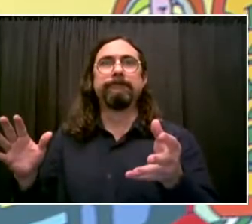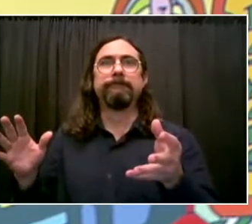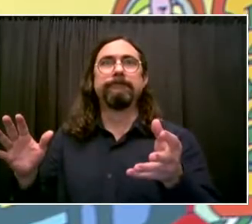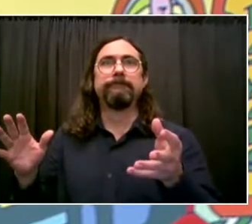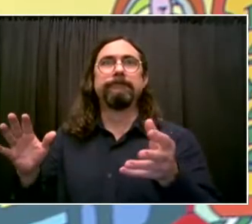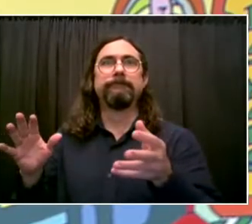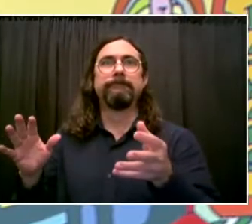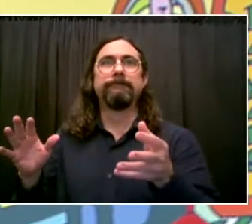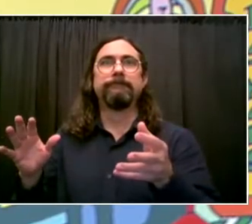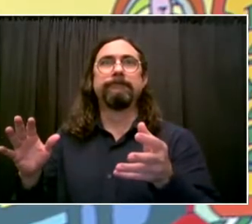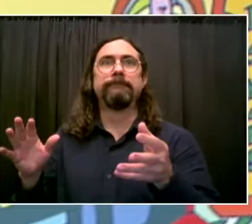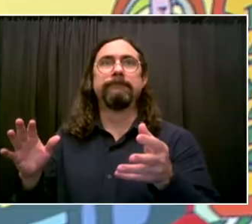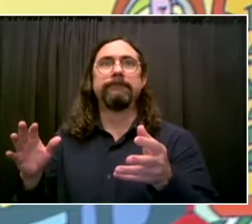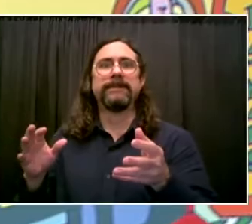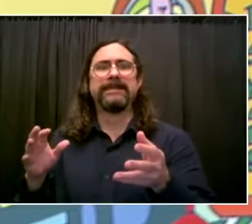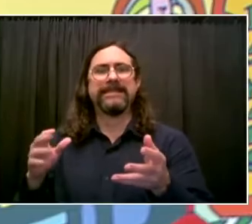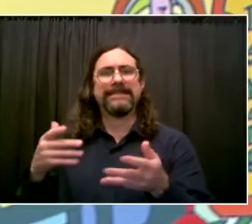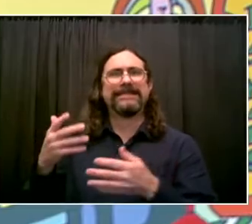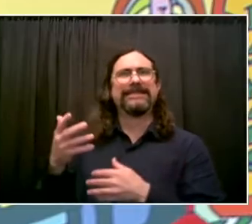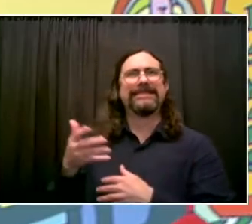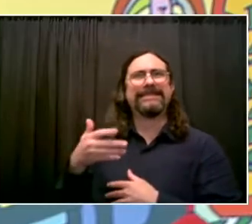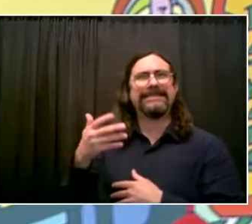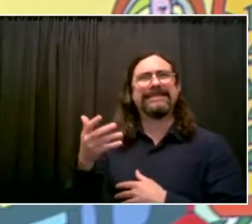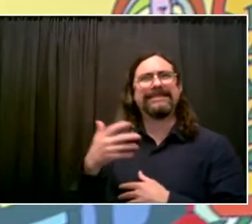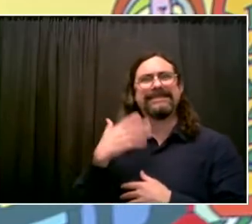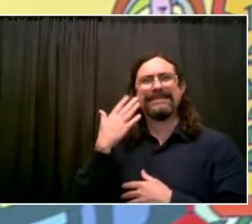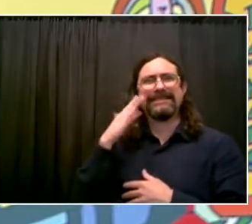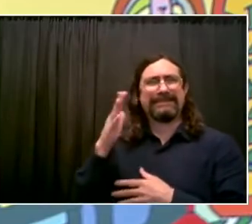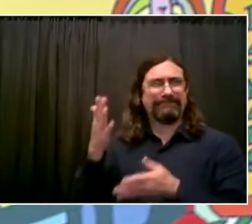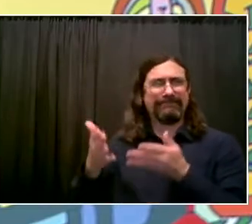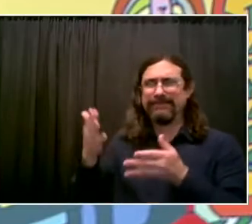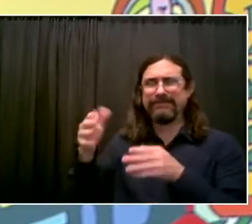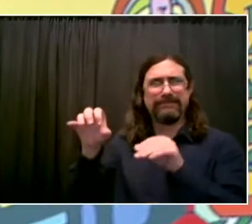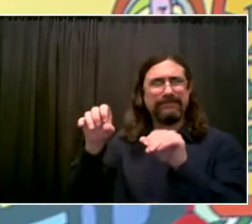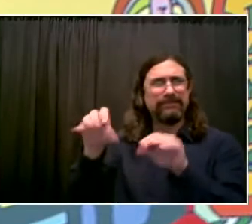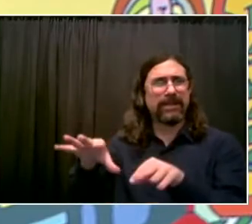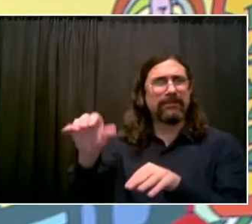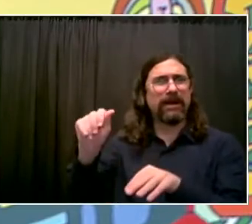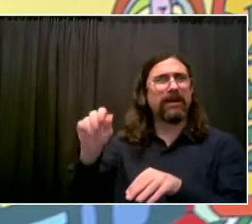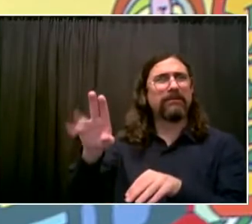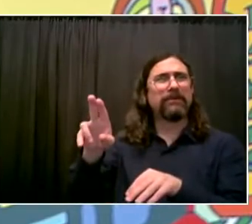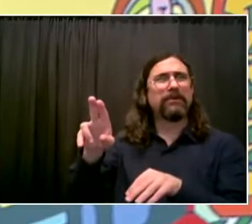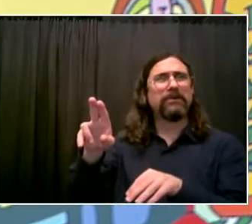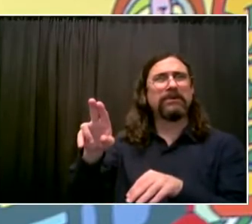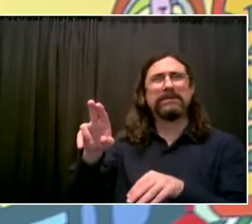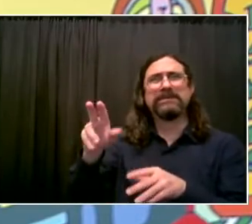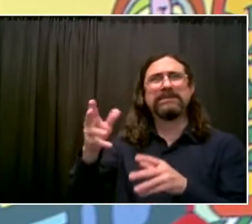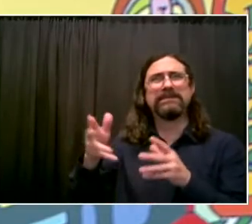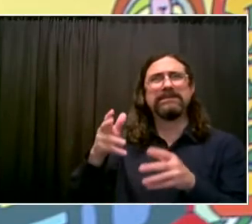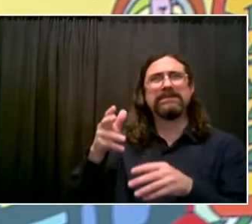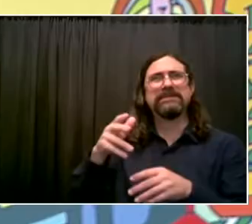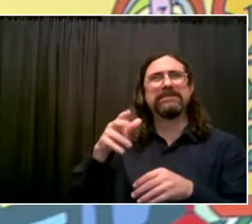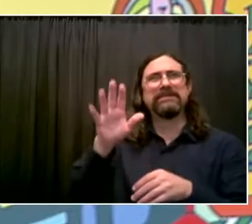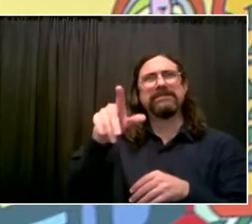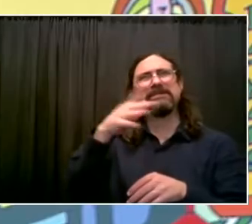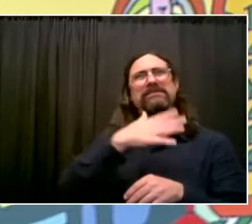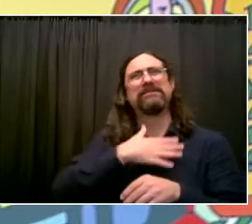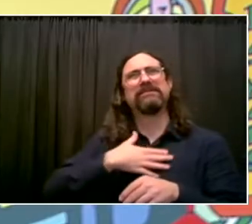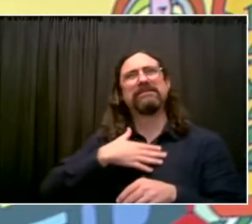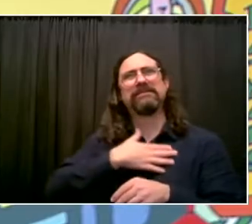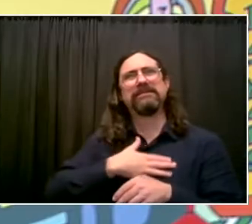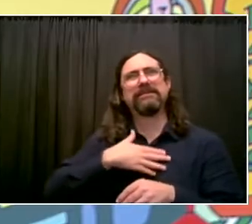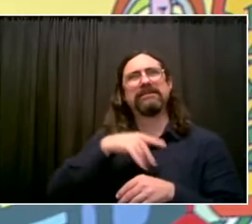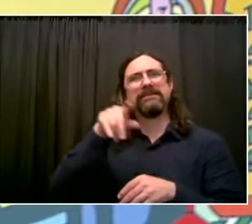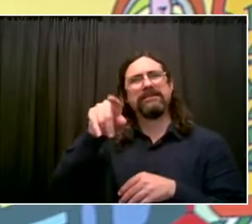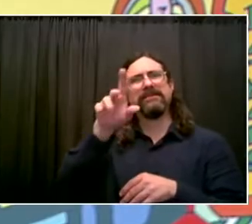I don't know. This one's going to work out. People get a hardline phone, damn it. That's my message to all New Yorkers,